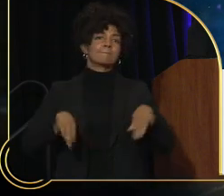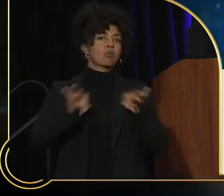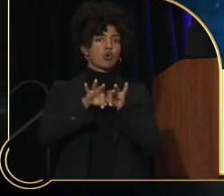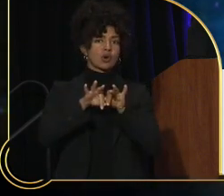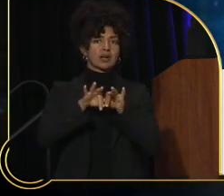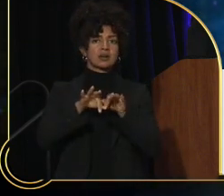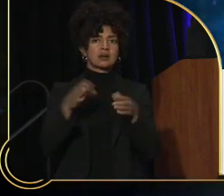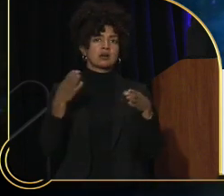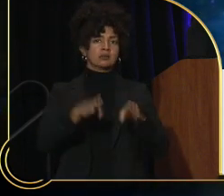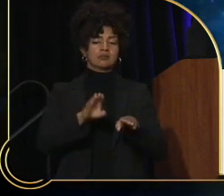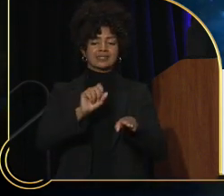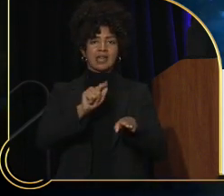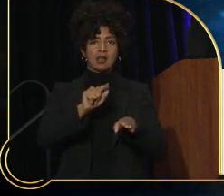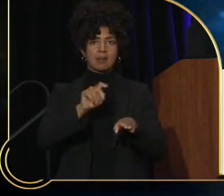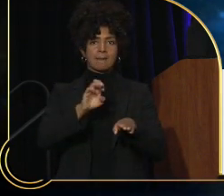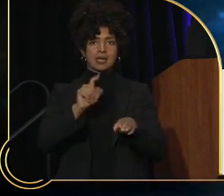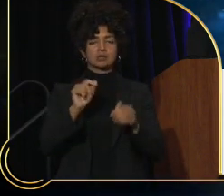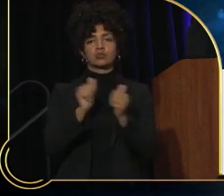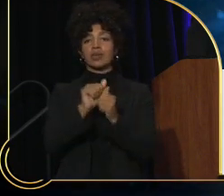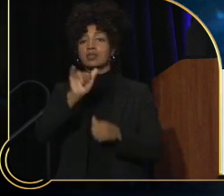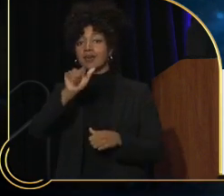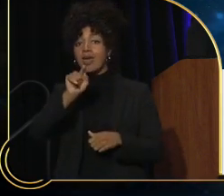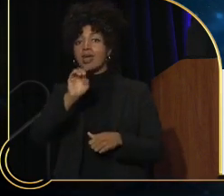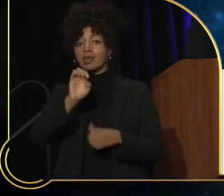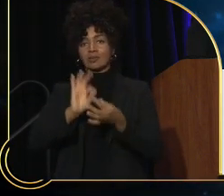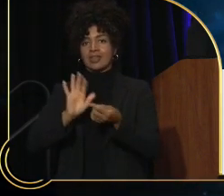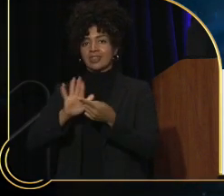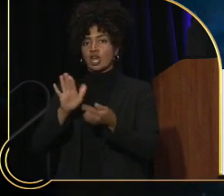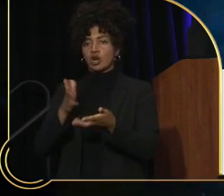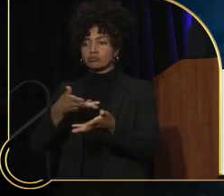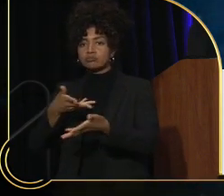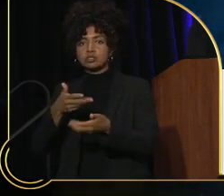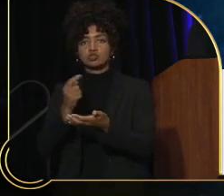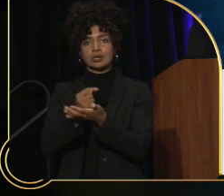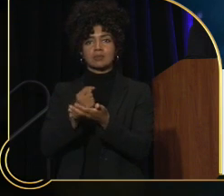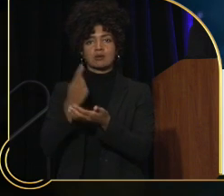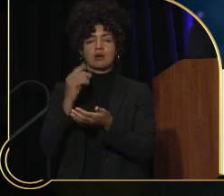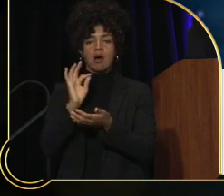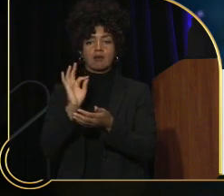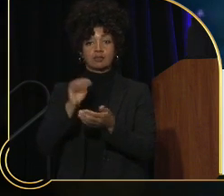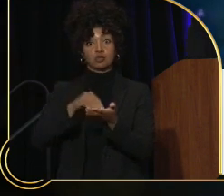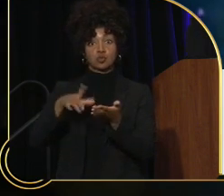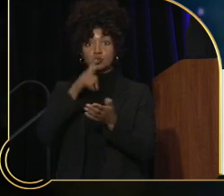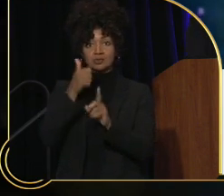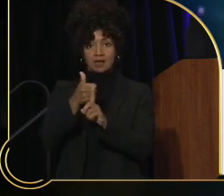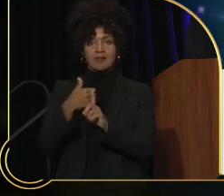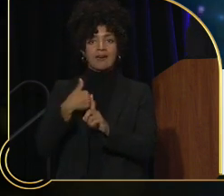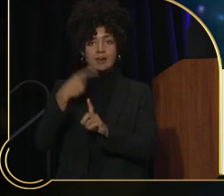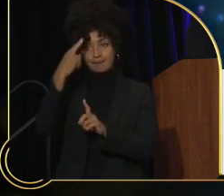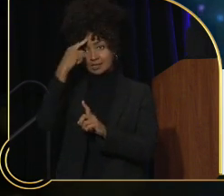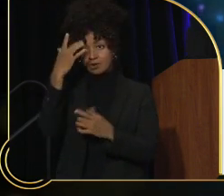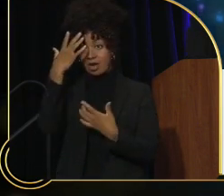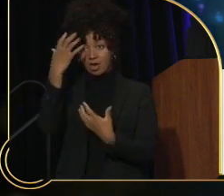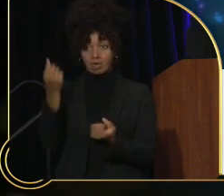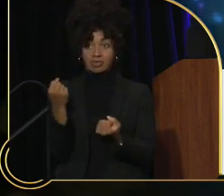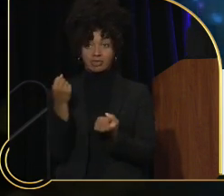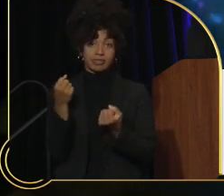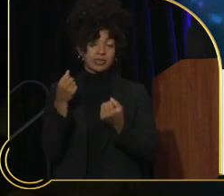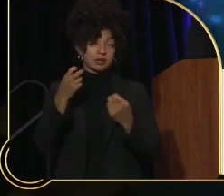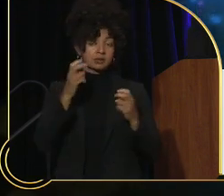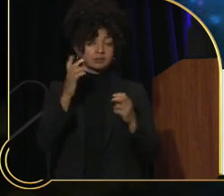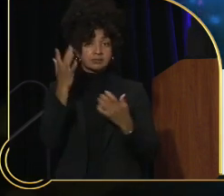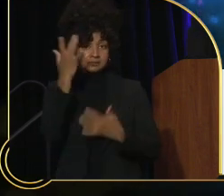conditions. And that settlement is changing the lives of college students, not just at Yale, but across the country as